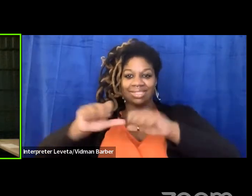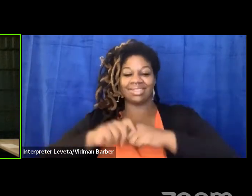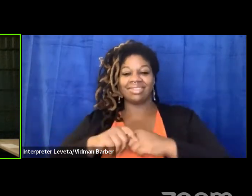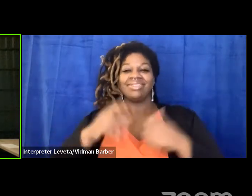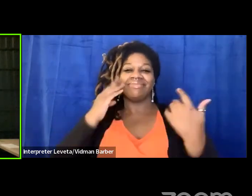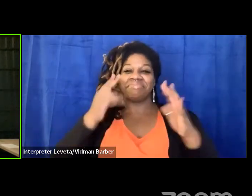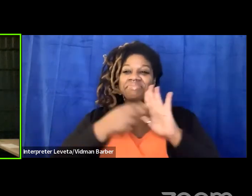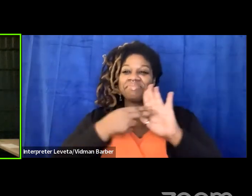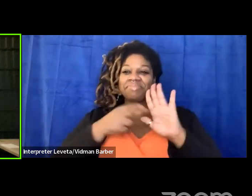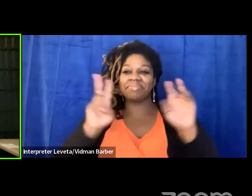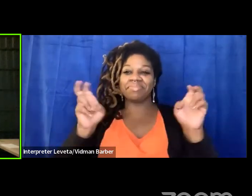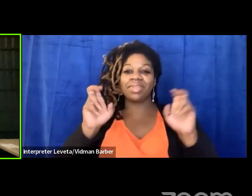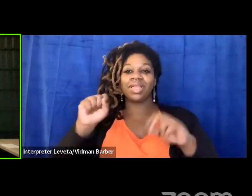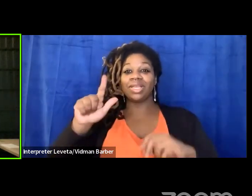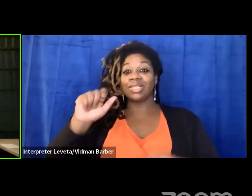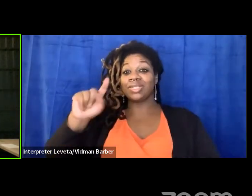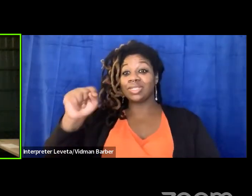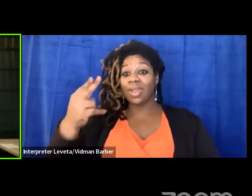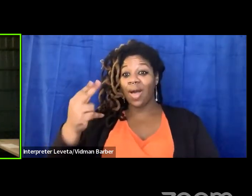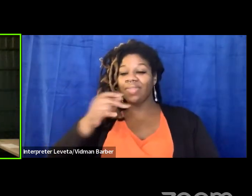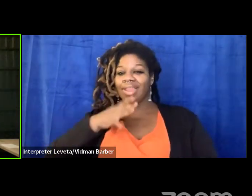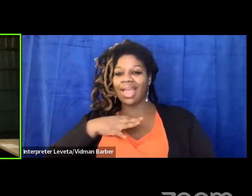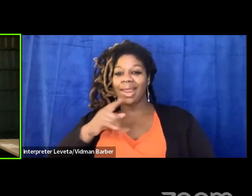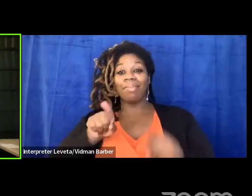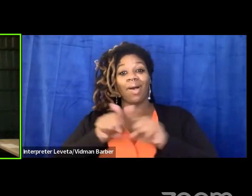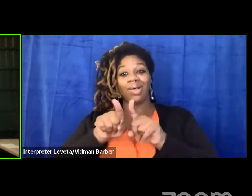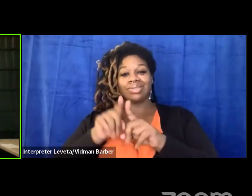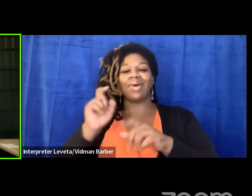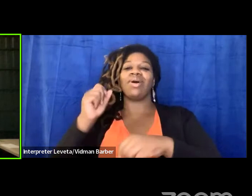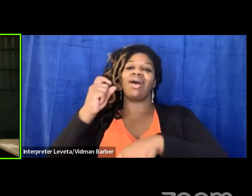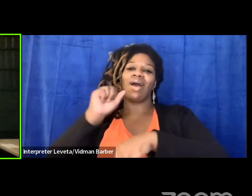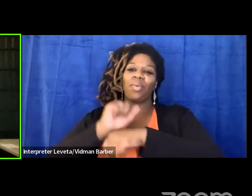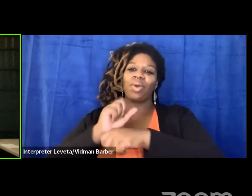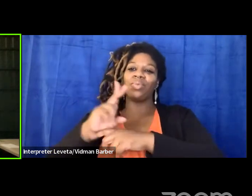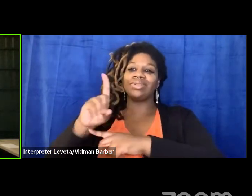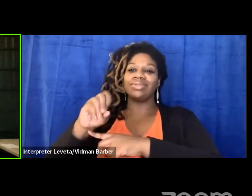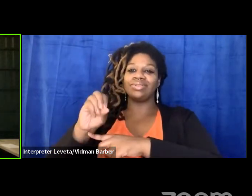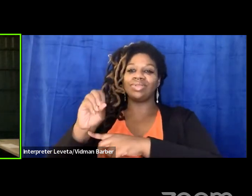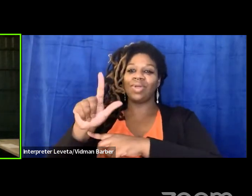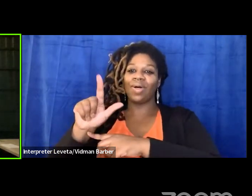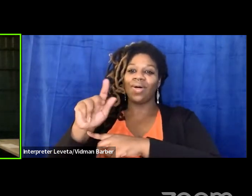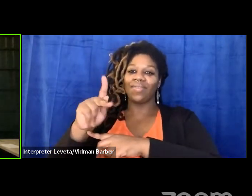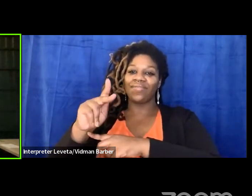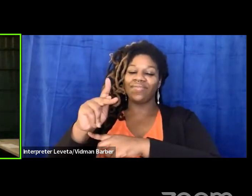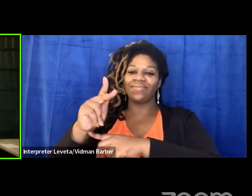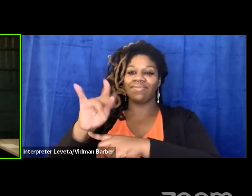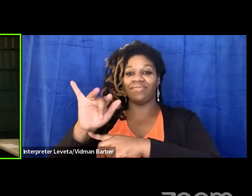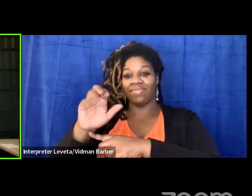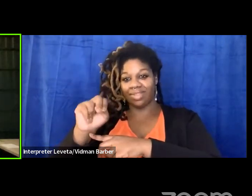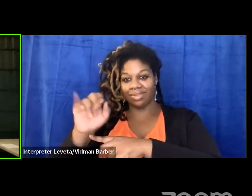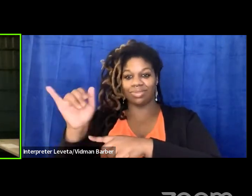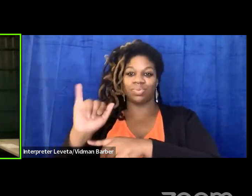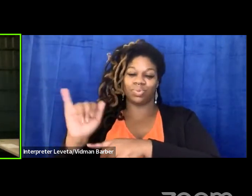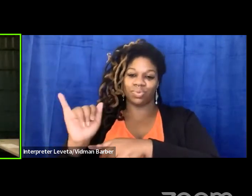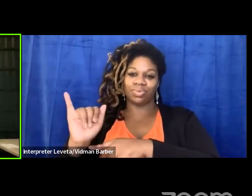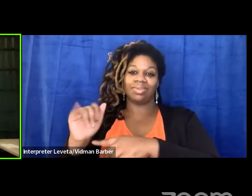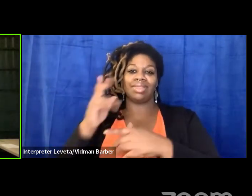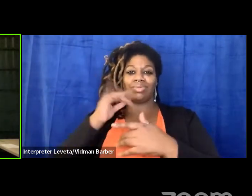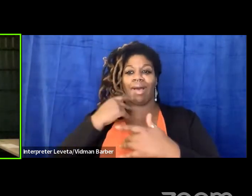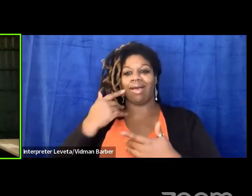I also work with dolphins. And so that's the reason why I'm doing this moderation. So